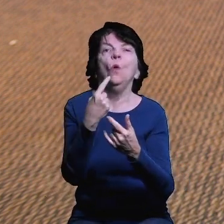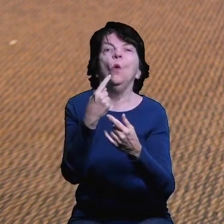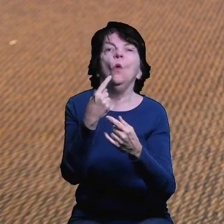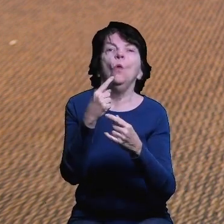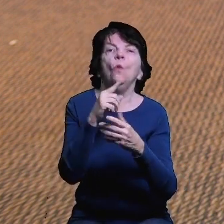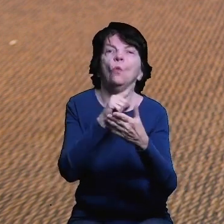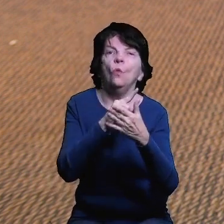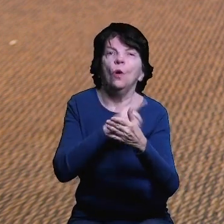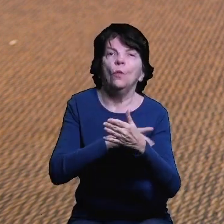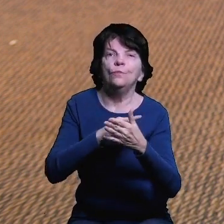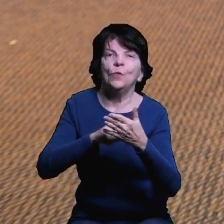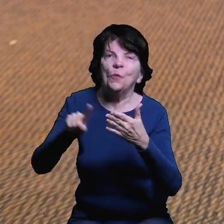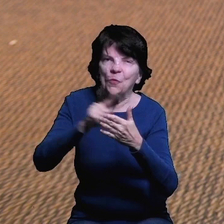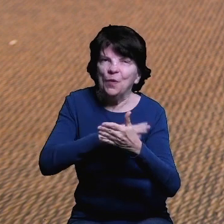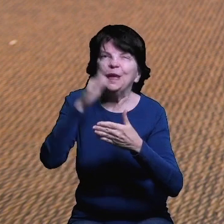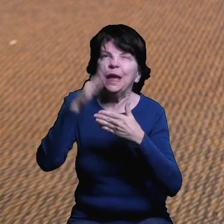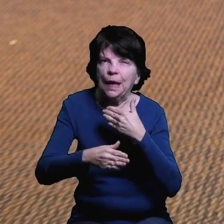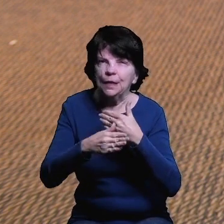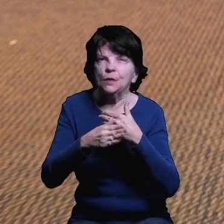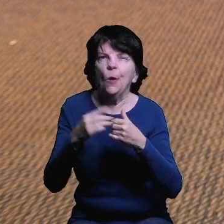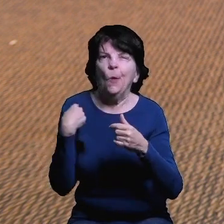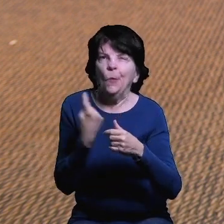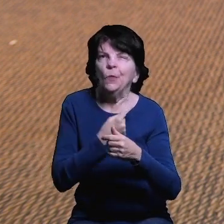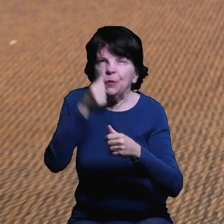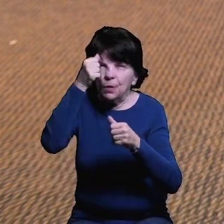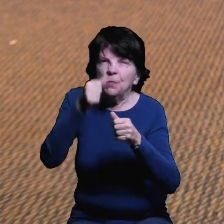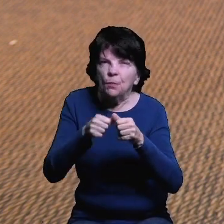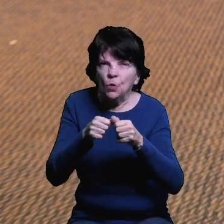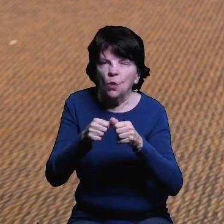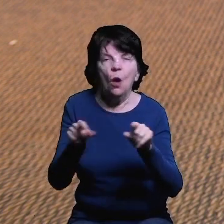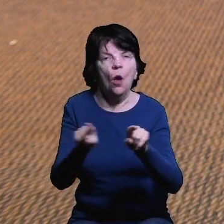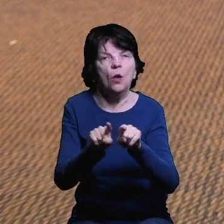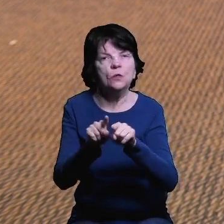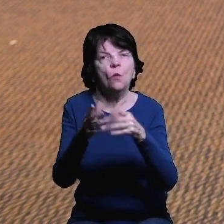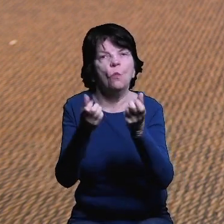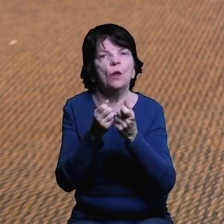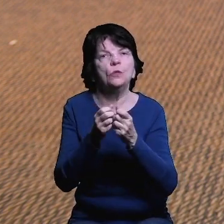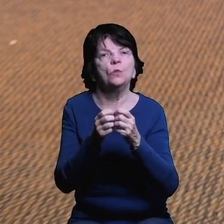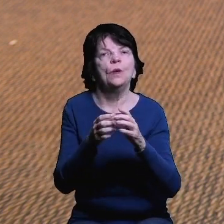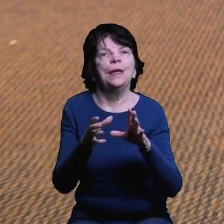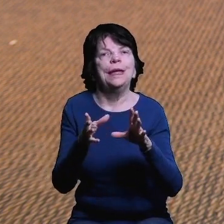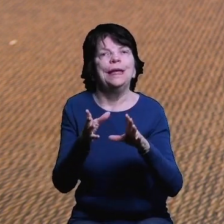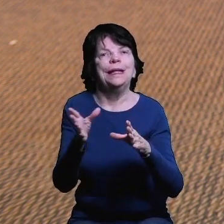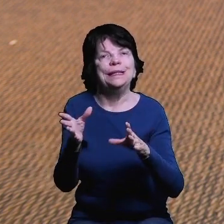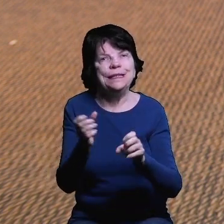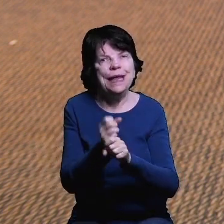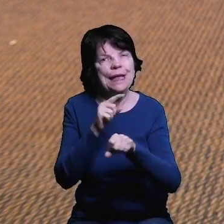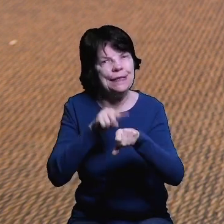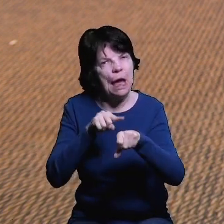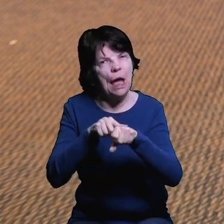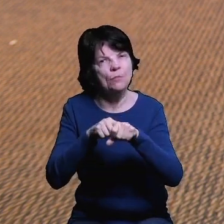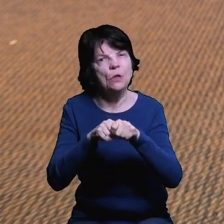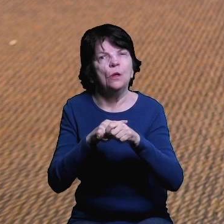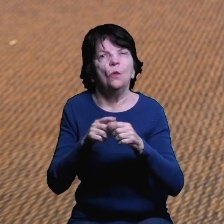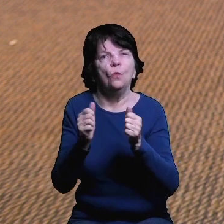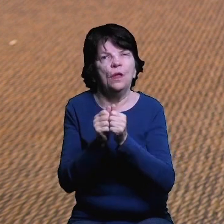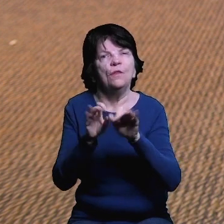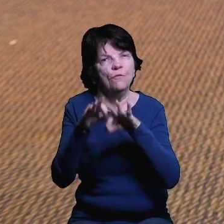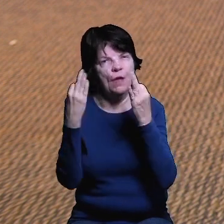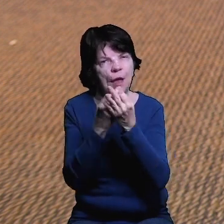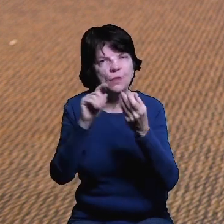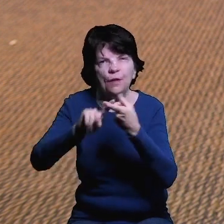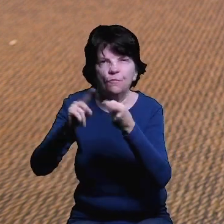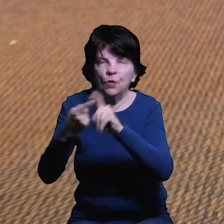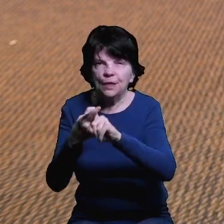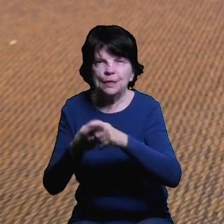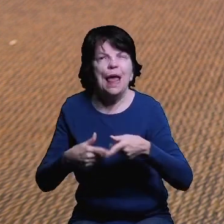and we also take time to enjoy time with family and with some friends that may be close to us. So let's worship the Lord. Let's